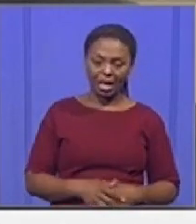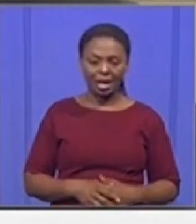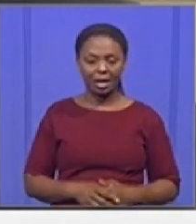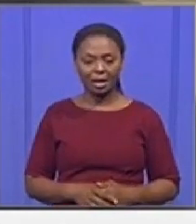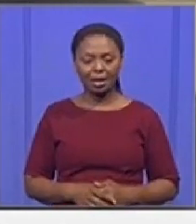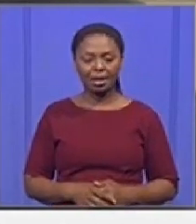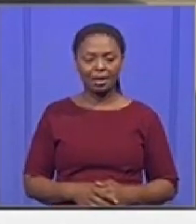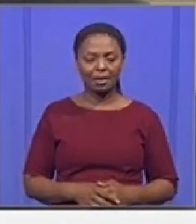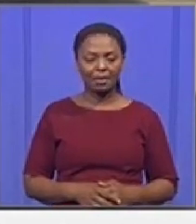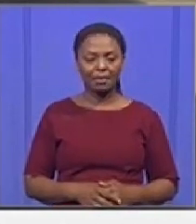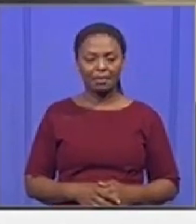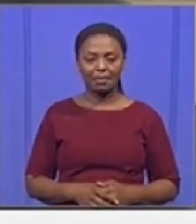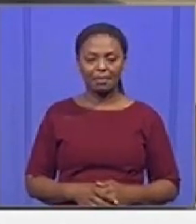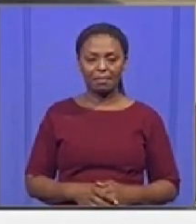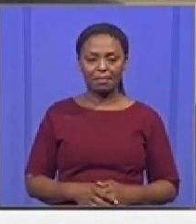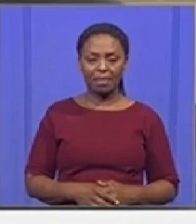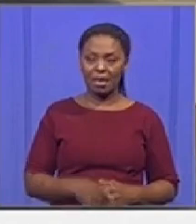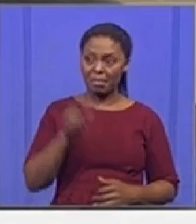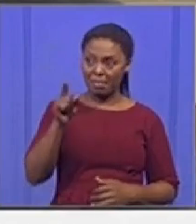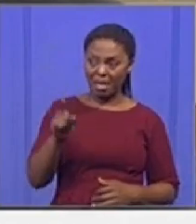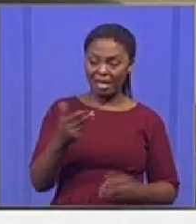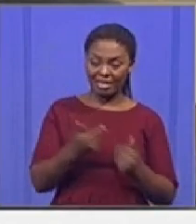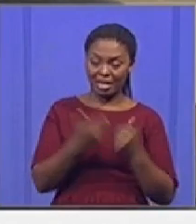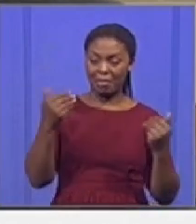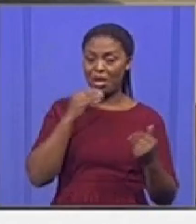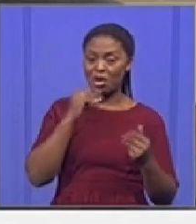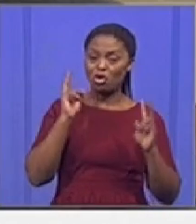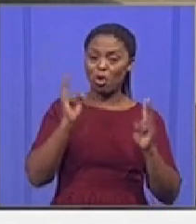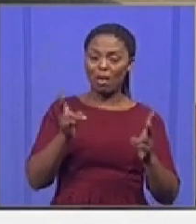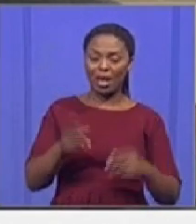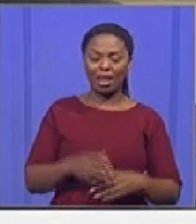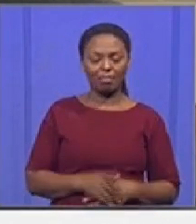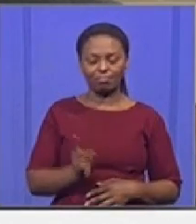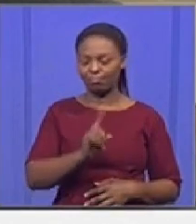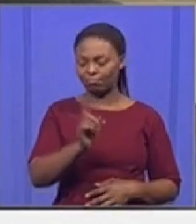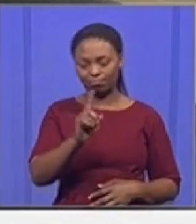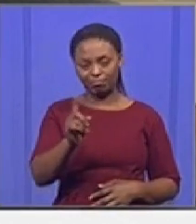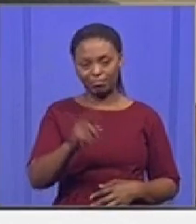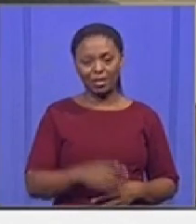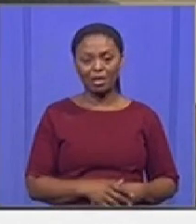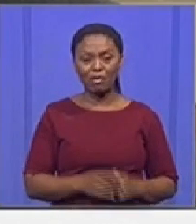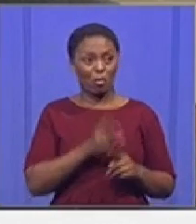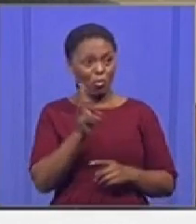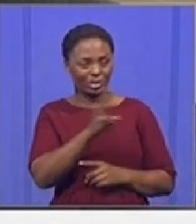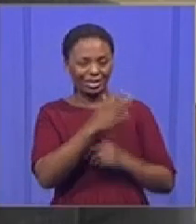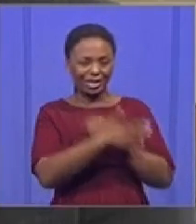the deviation is the normal. It is the provocation by the Western countries.